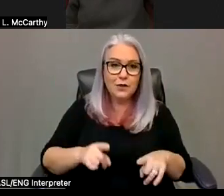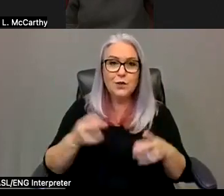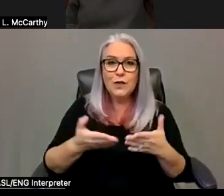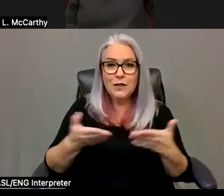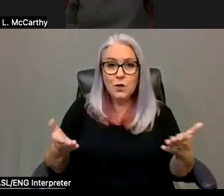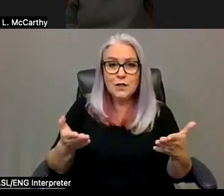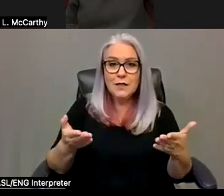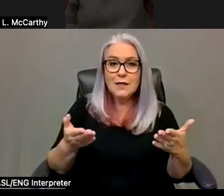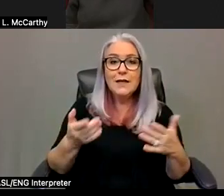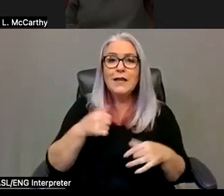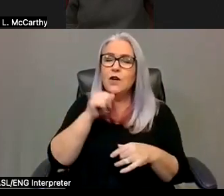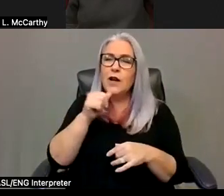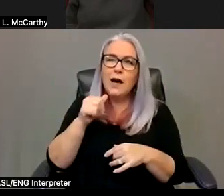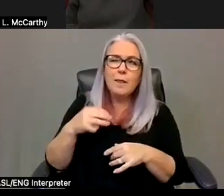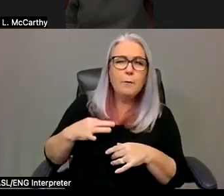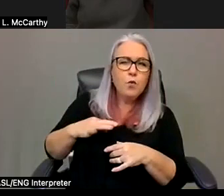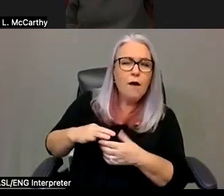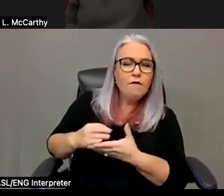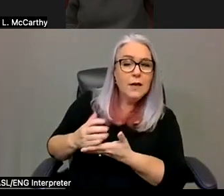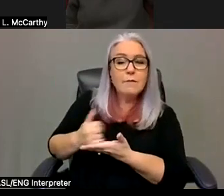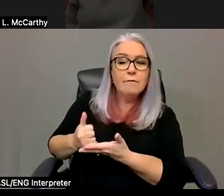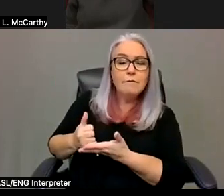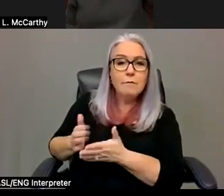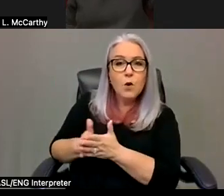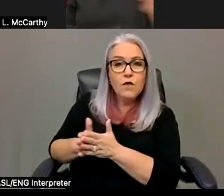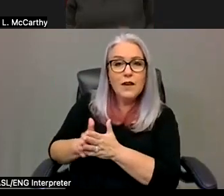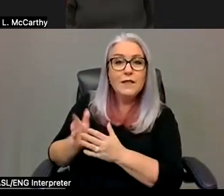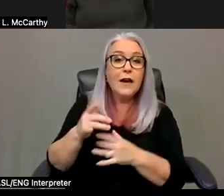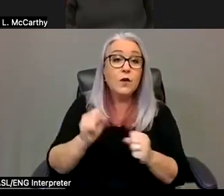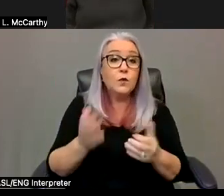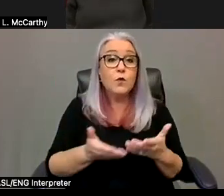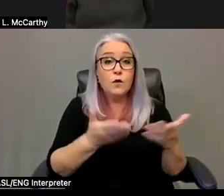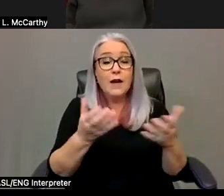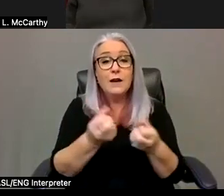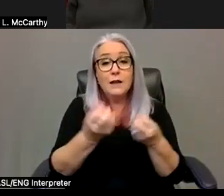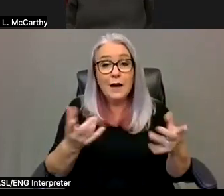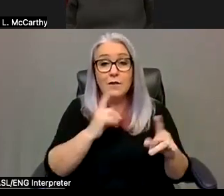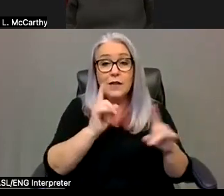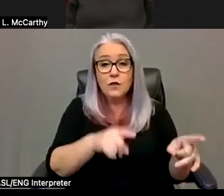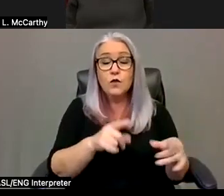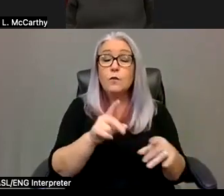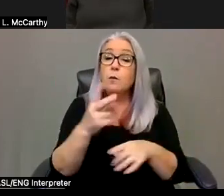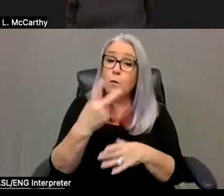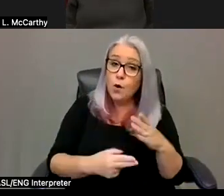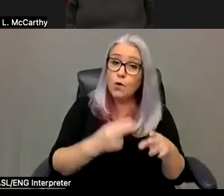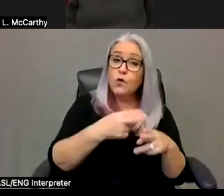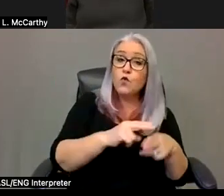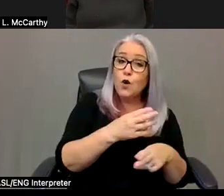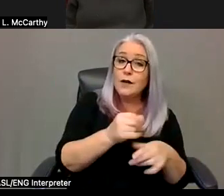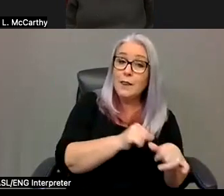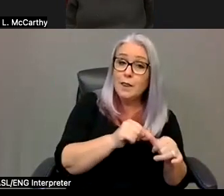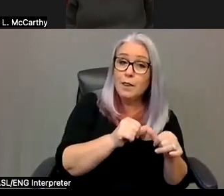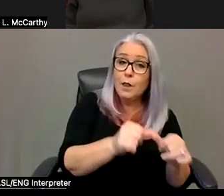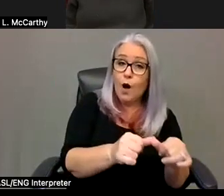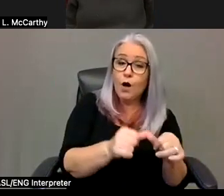aren't necessarily profit motivated that could provide a lot of answers, a lot of guidance on this, again, both short and long term. For now, I would keep things, I